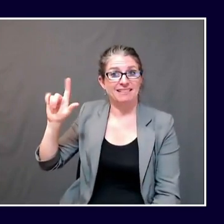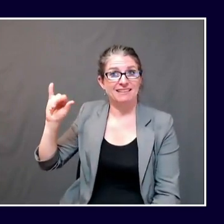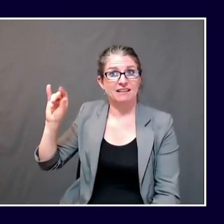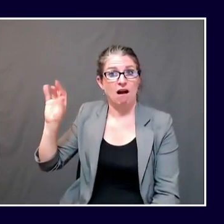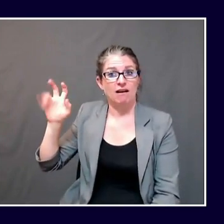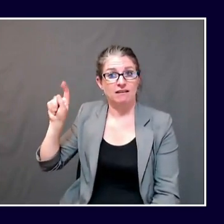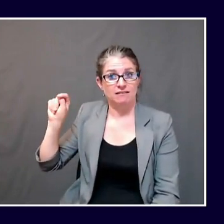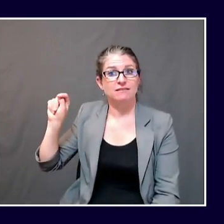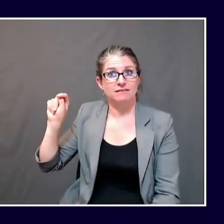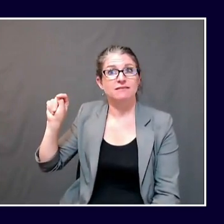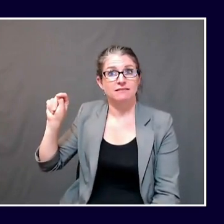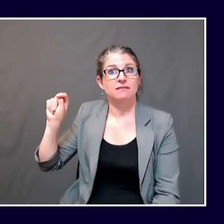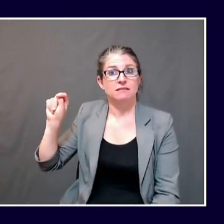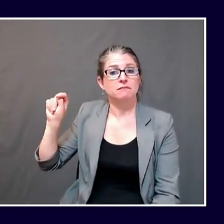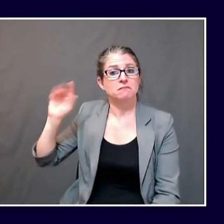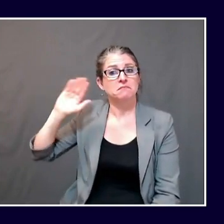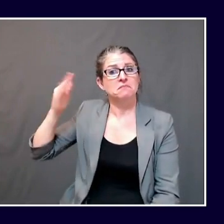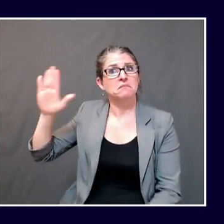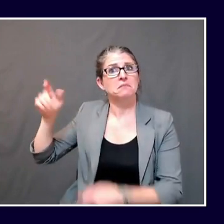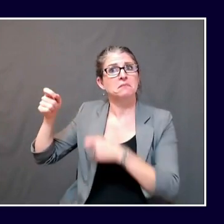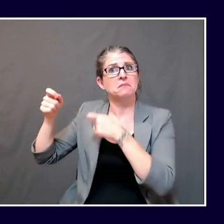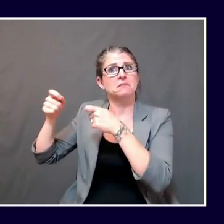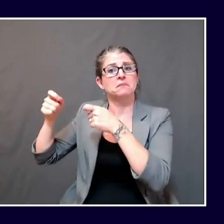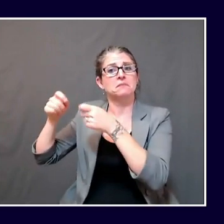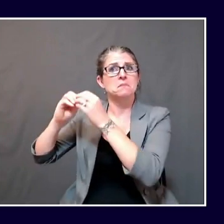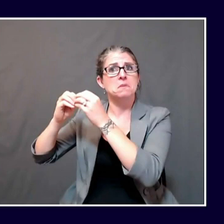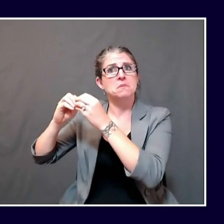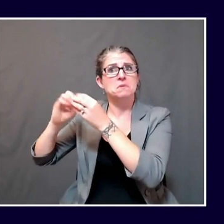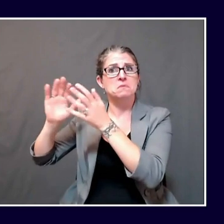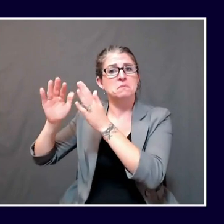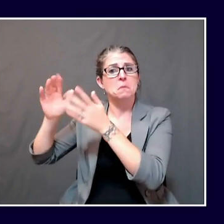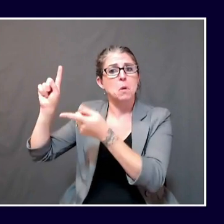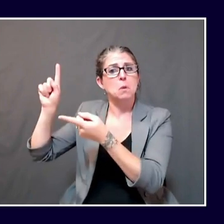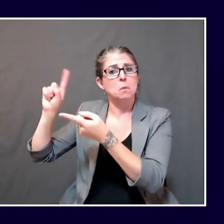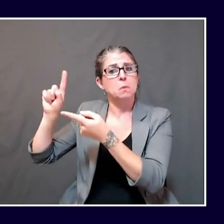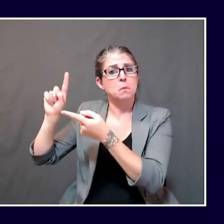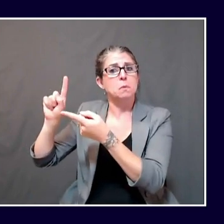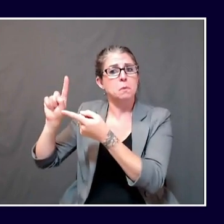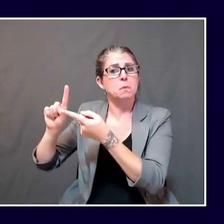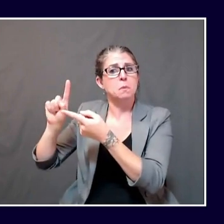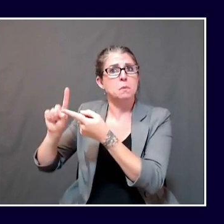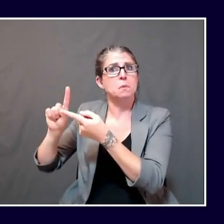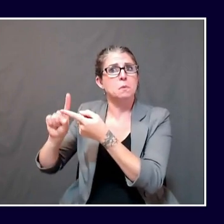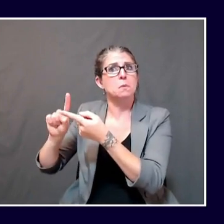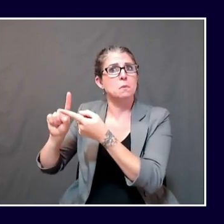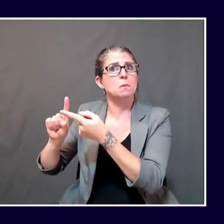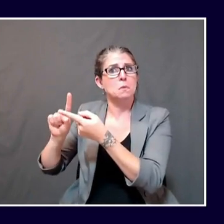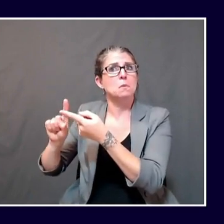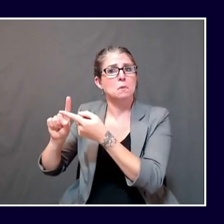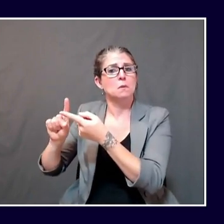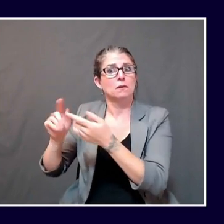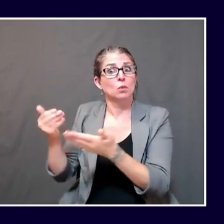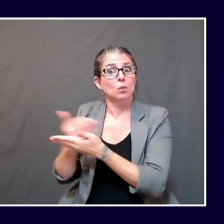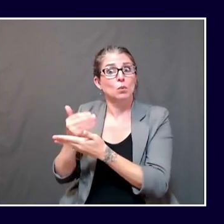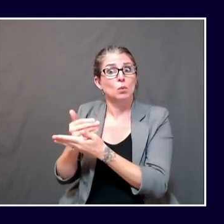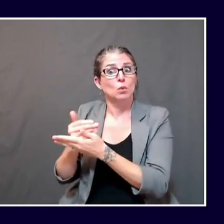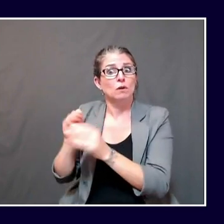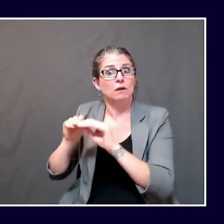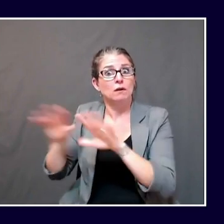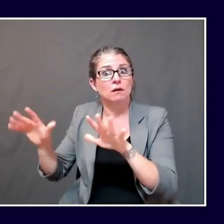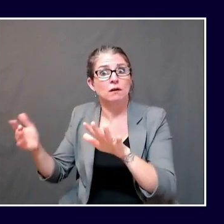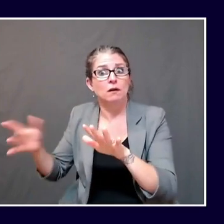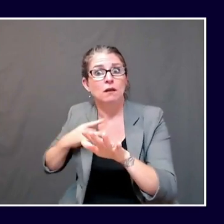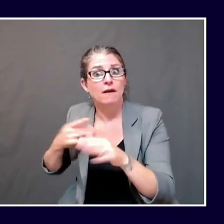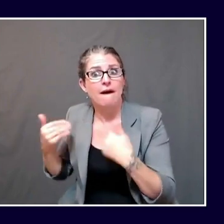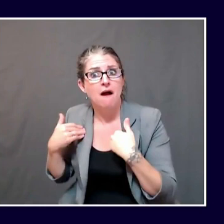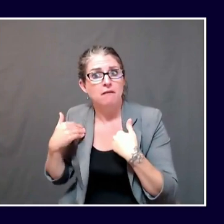really dropped off. I don't think there's been a new case in a few of the towns up there for at least a month. And just wondering if